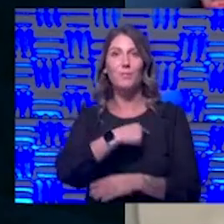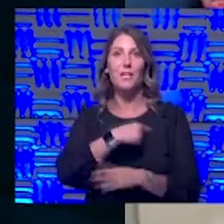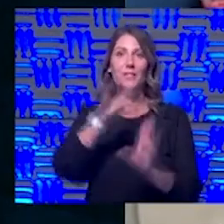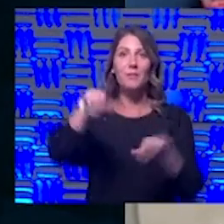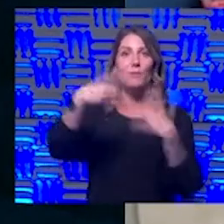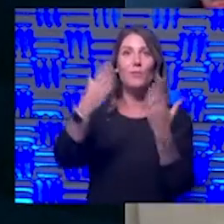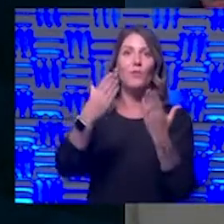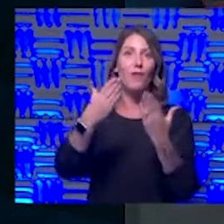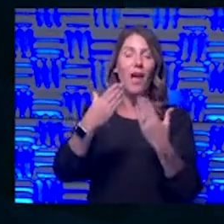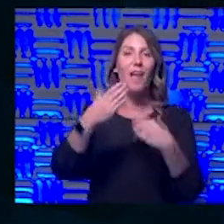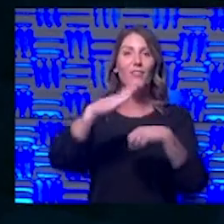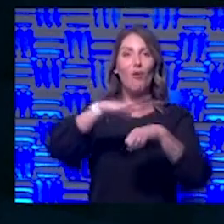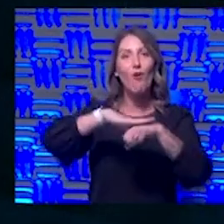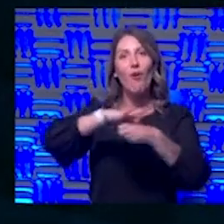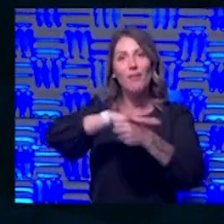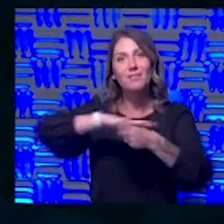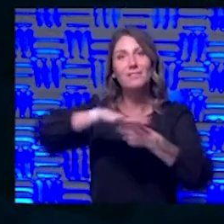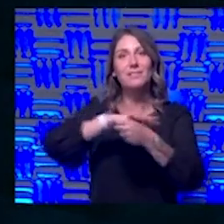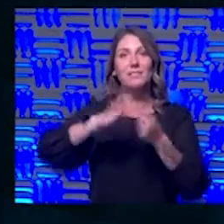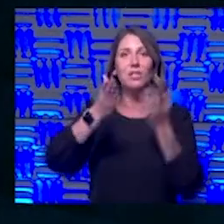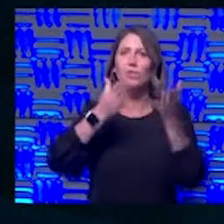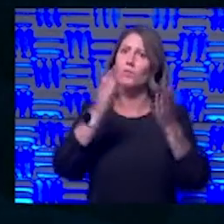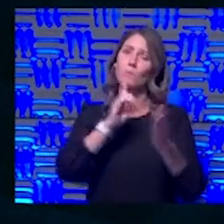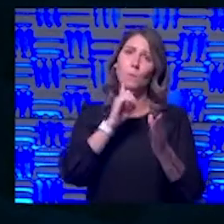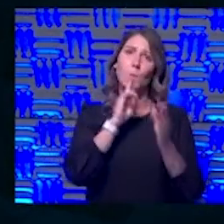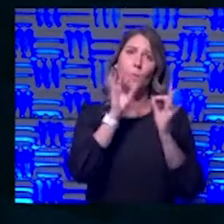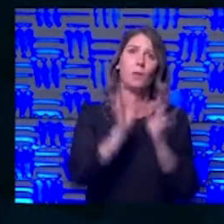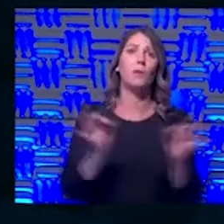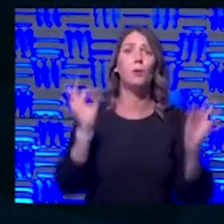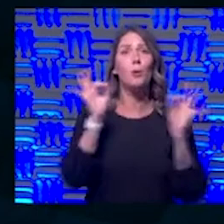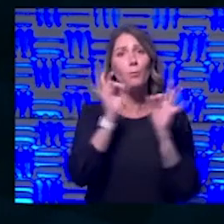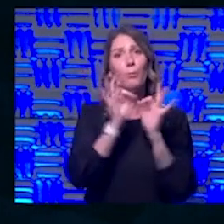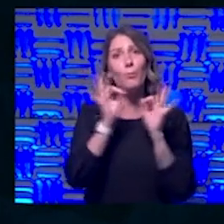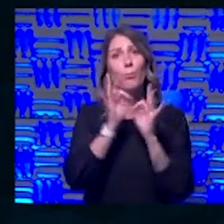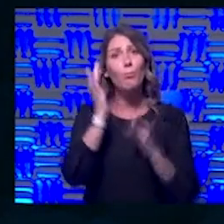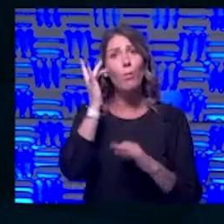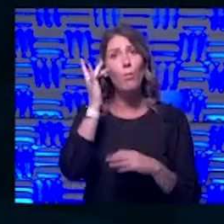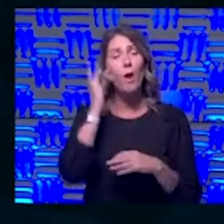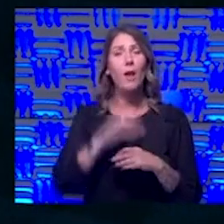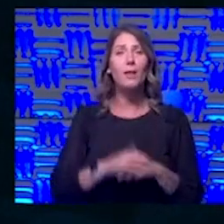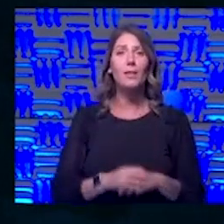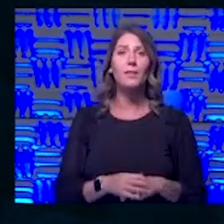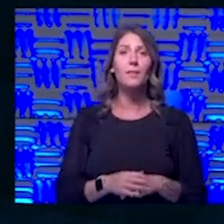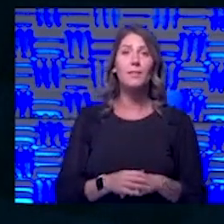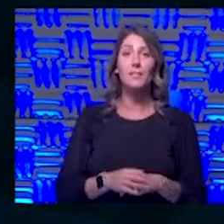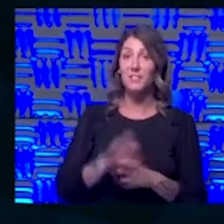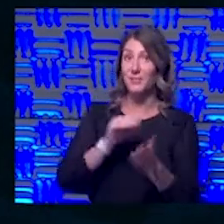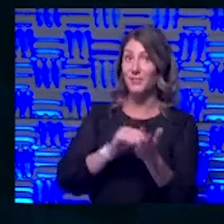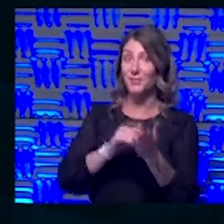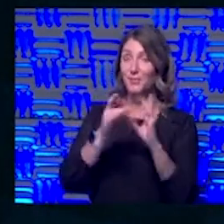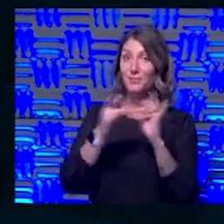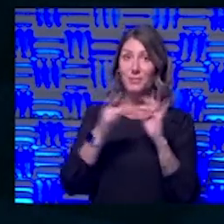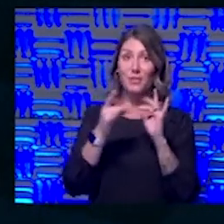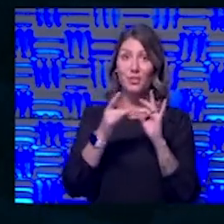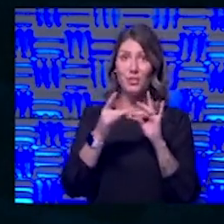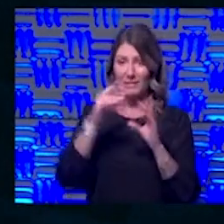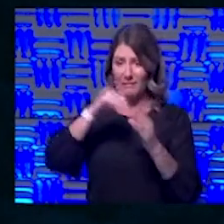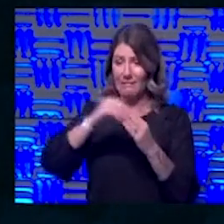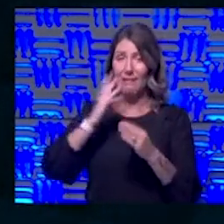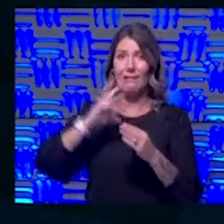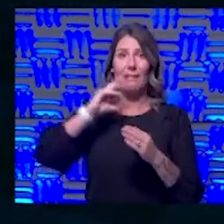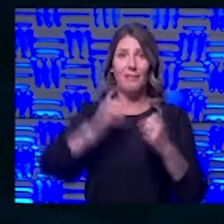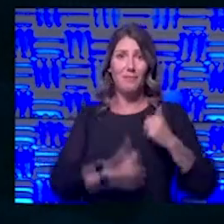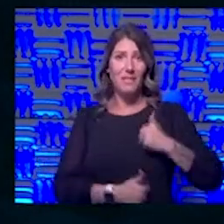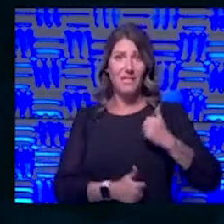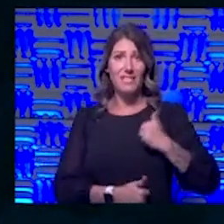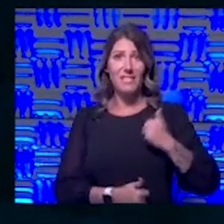provide on-site services, which is so important because as the doctor was saying earlier about being in the military, one of the great things about